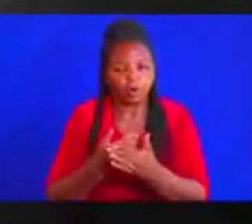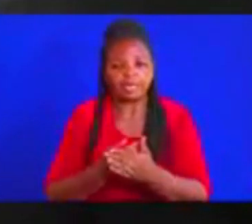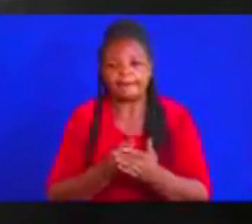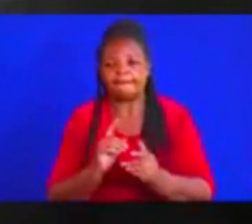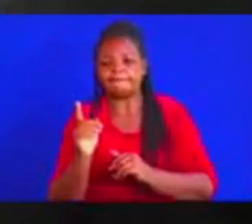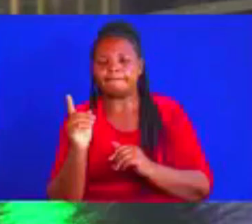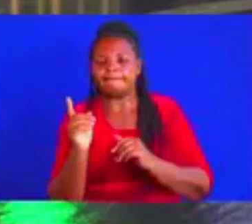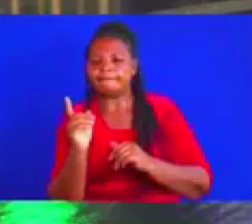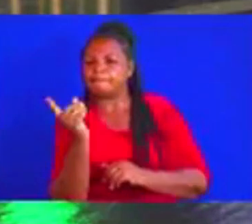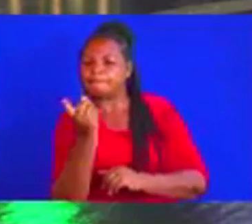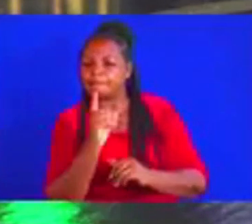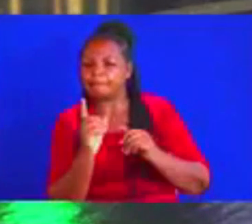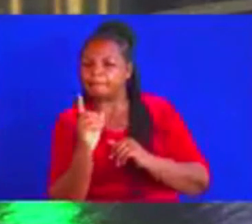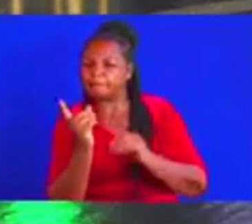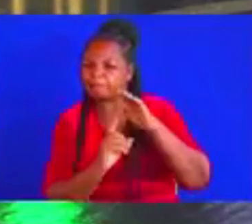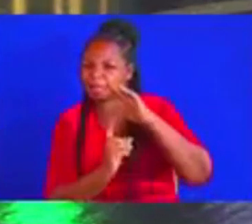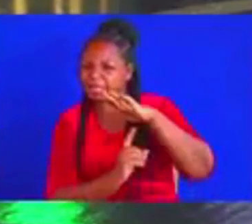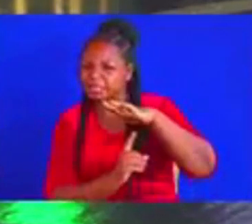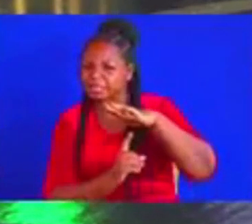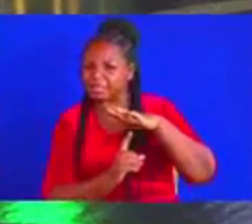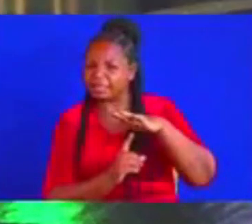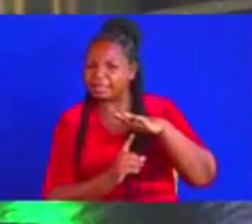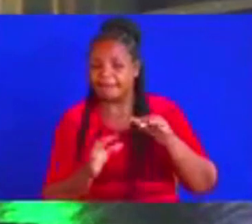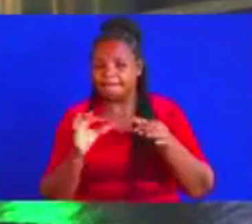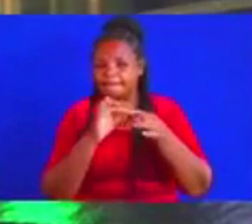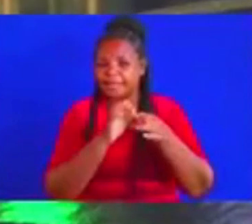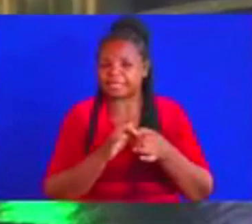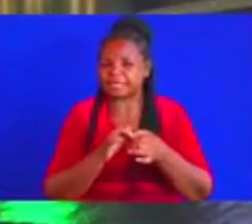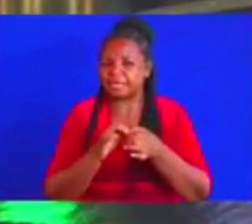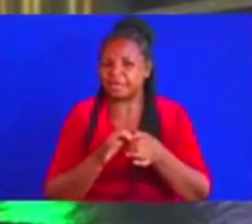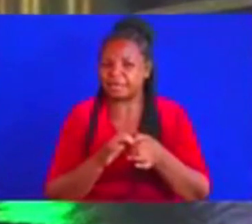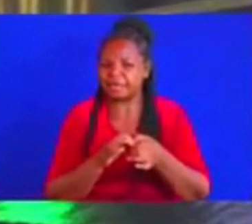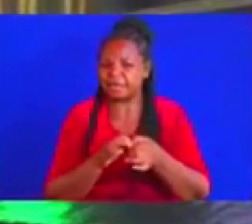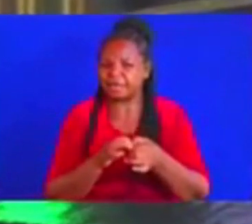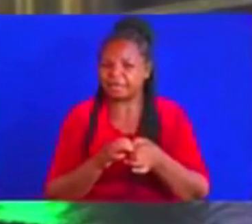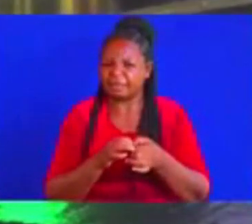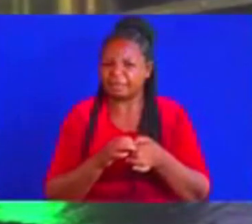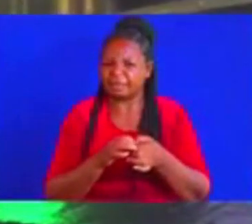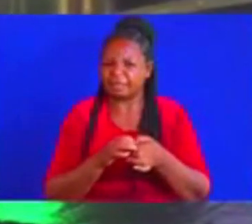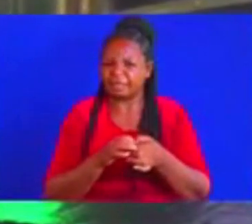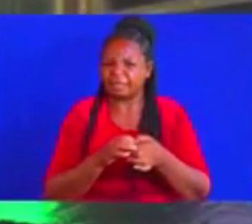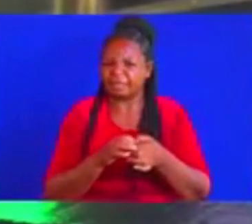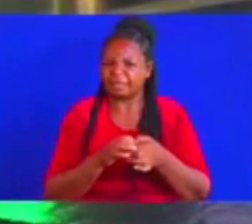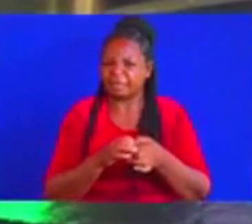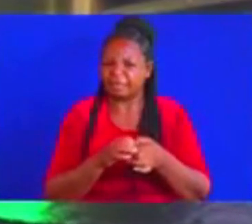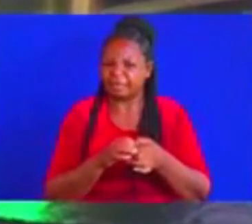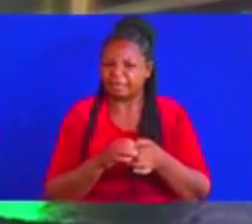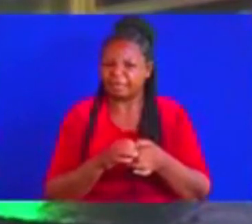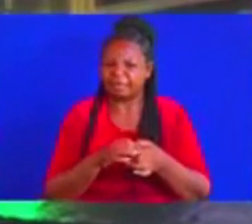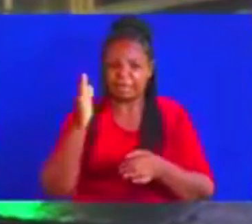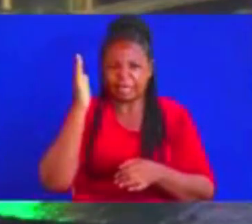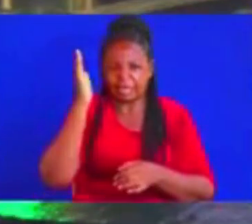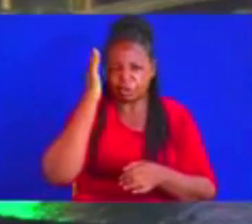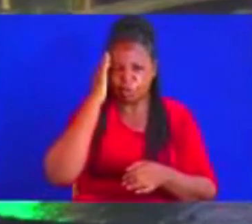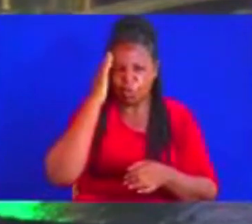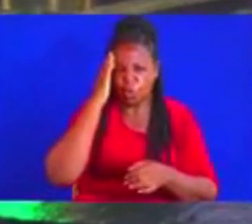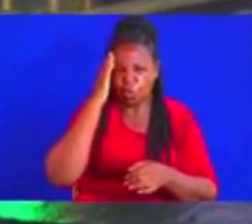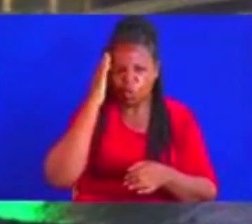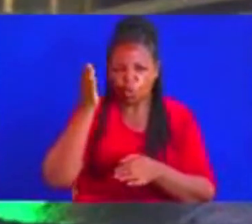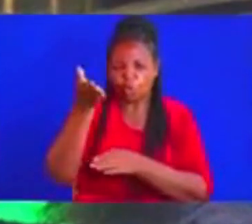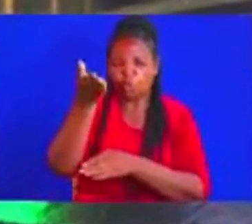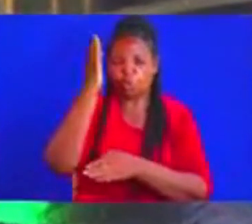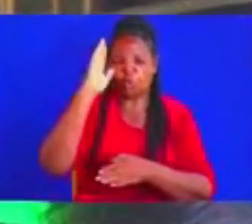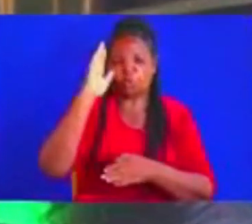ministry literally started with an encounter. An encounter was not an added advantage to his knowing God. The